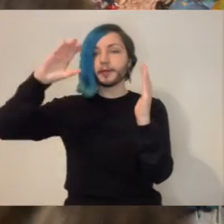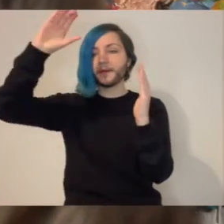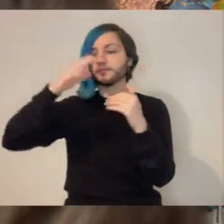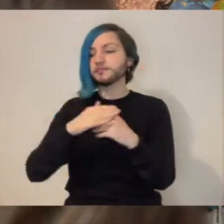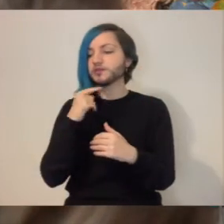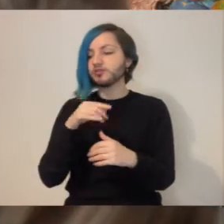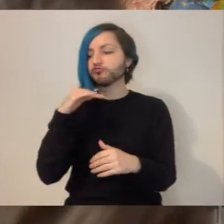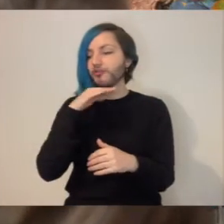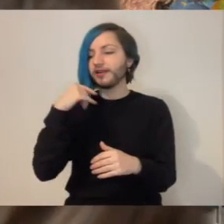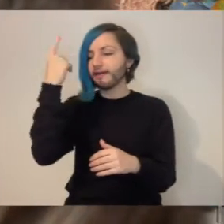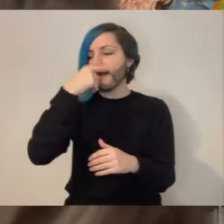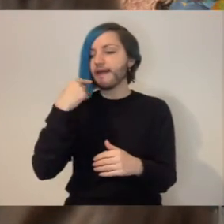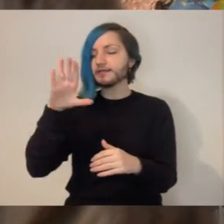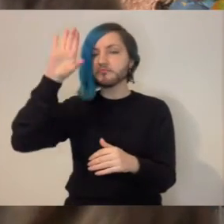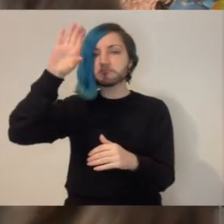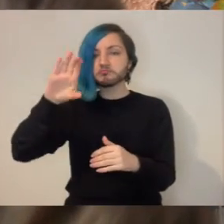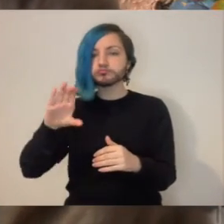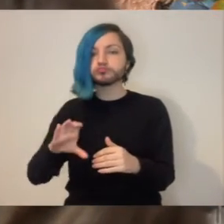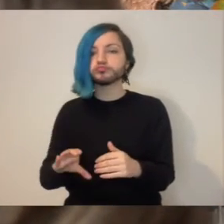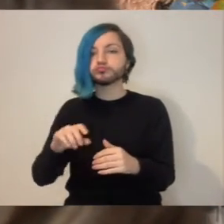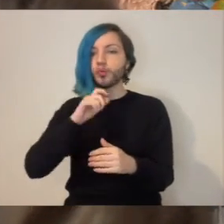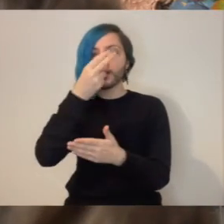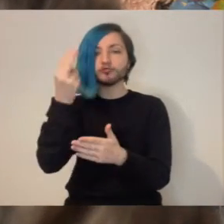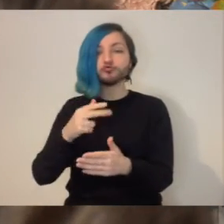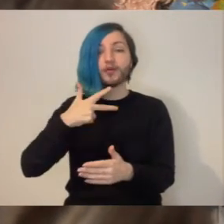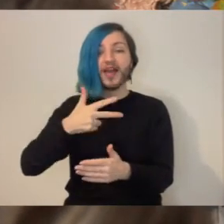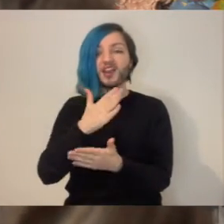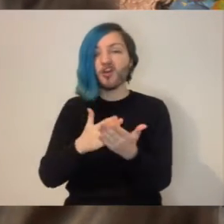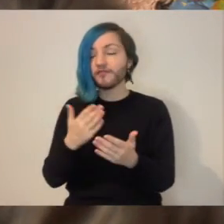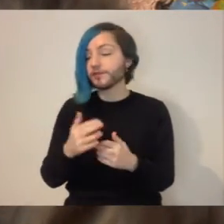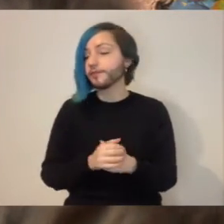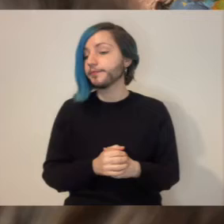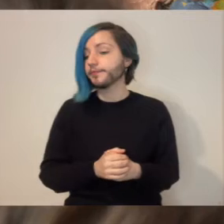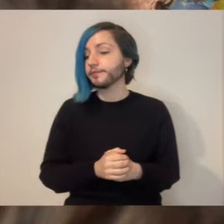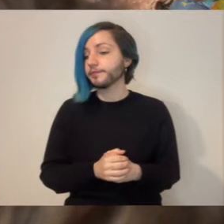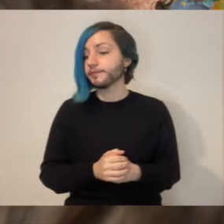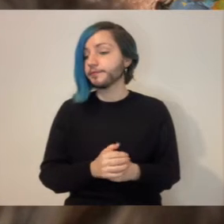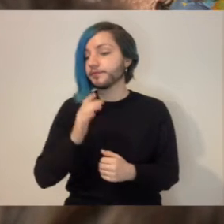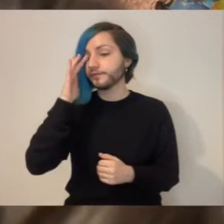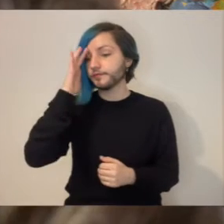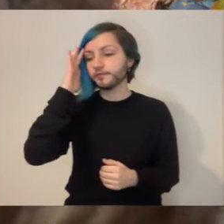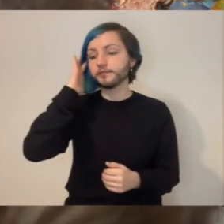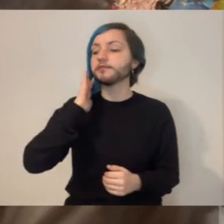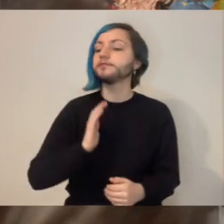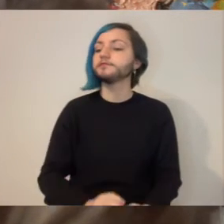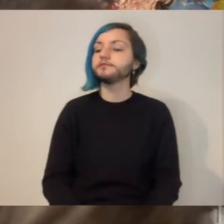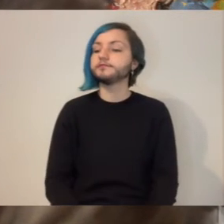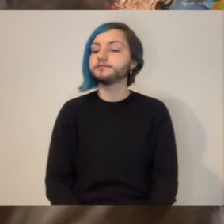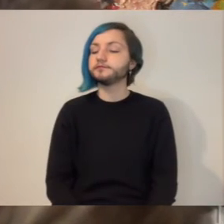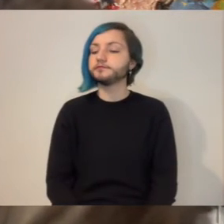going to do roughly, my head might be that big, and I'm going to do 8 of these. 1, 2, 3,